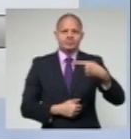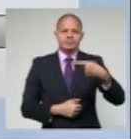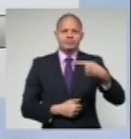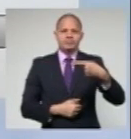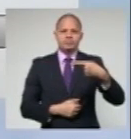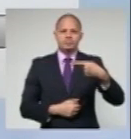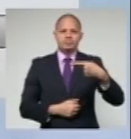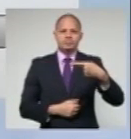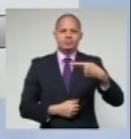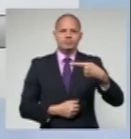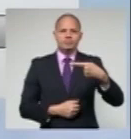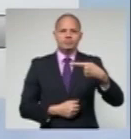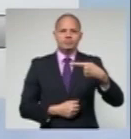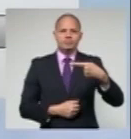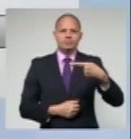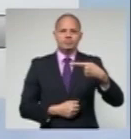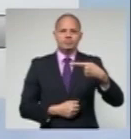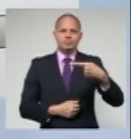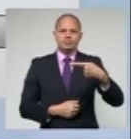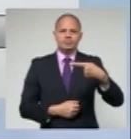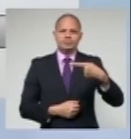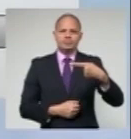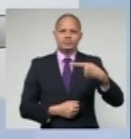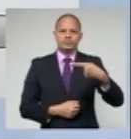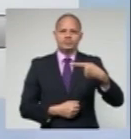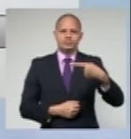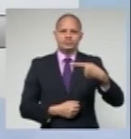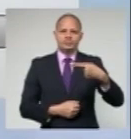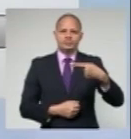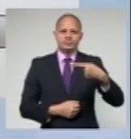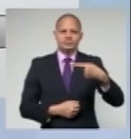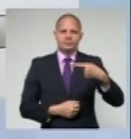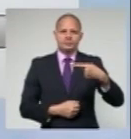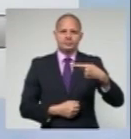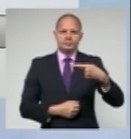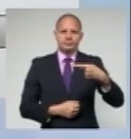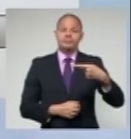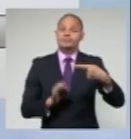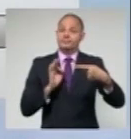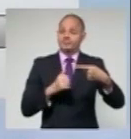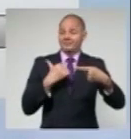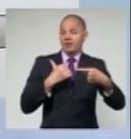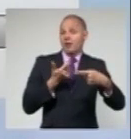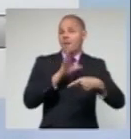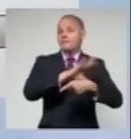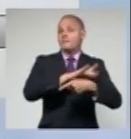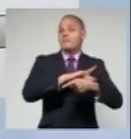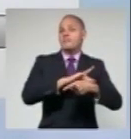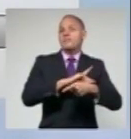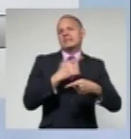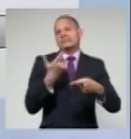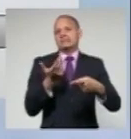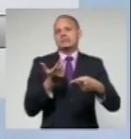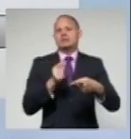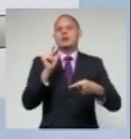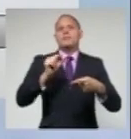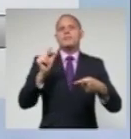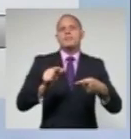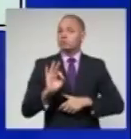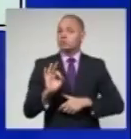573,439 and the mortality rate to